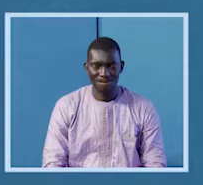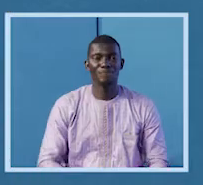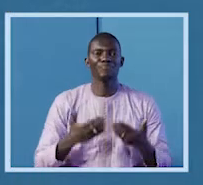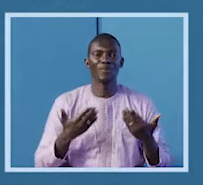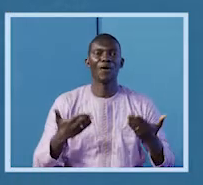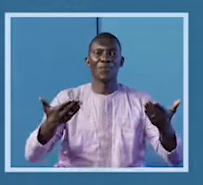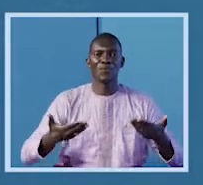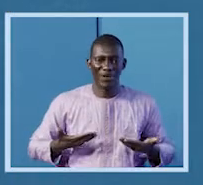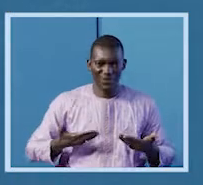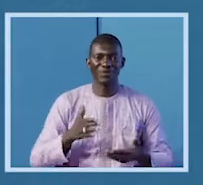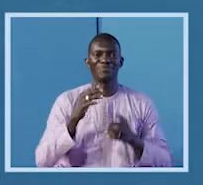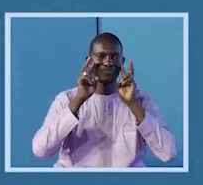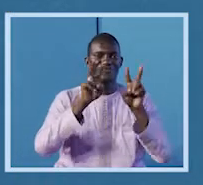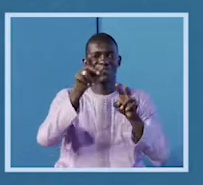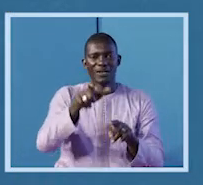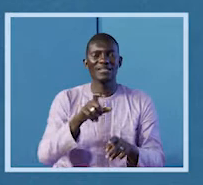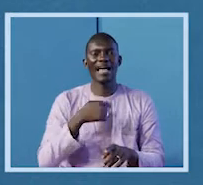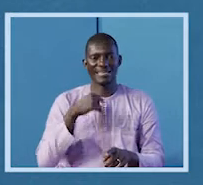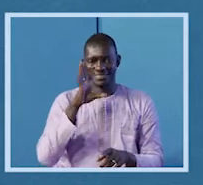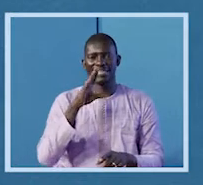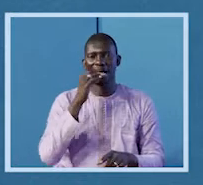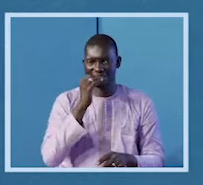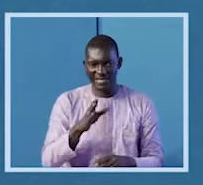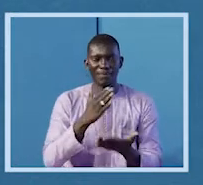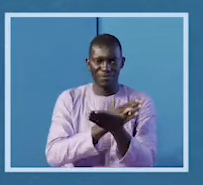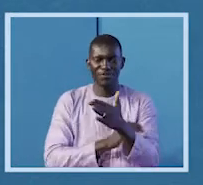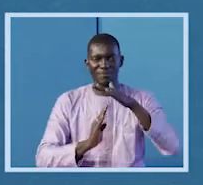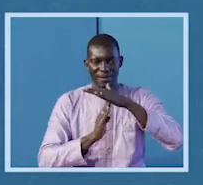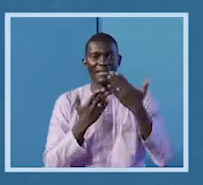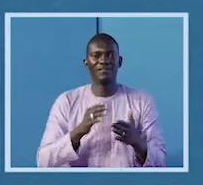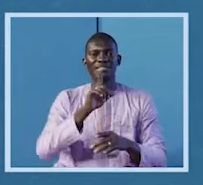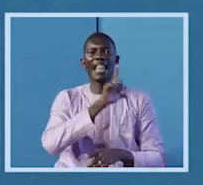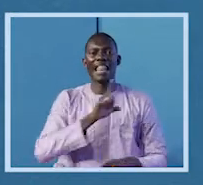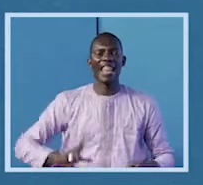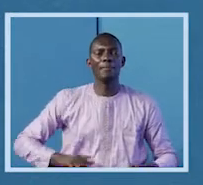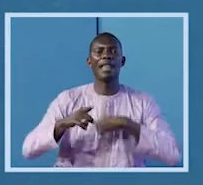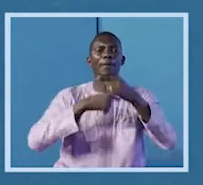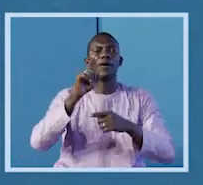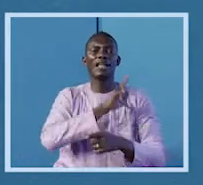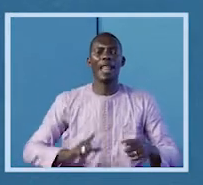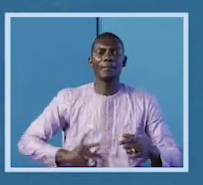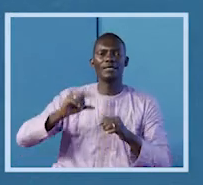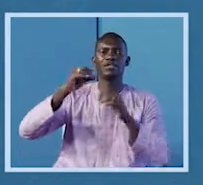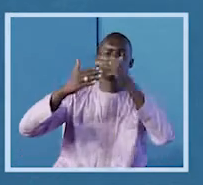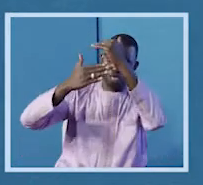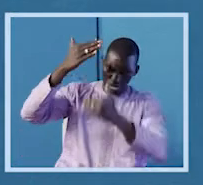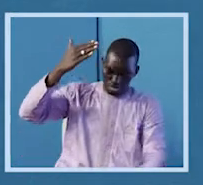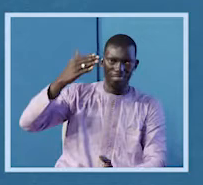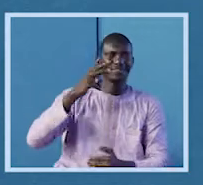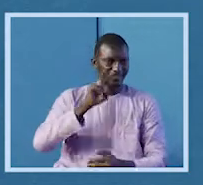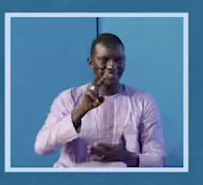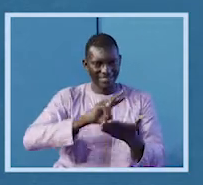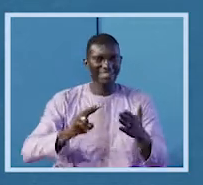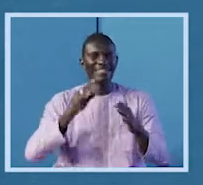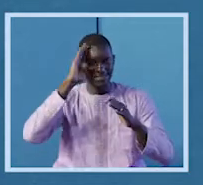Welcome back, viewers. Like I said before the break, that was the biography of Lamin Sonko, and he's our Youth of the Month for this month. Thank you so much, Lamin,